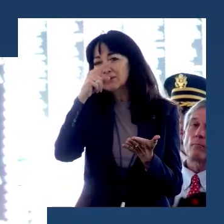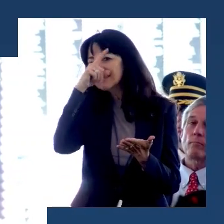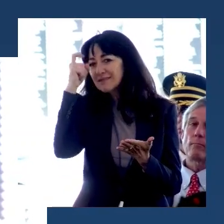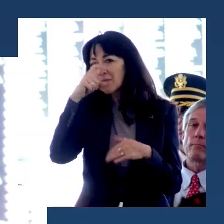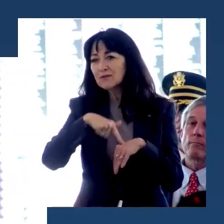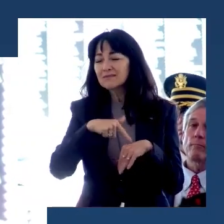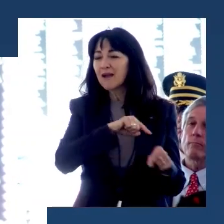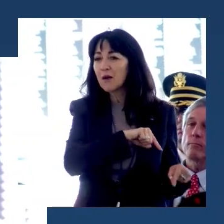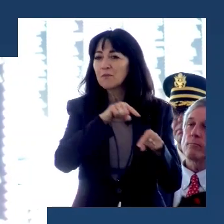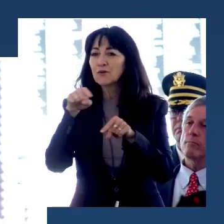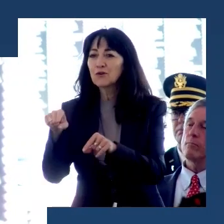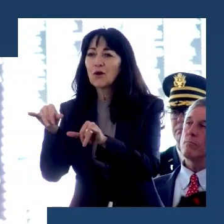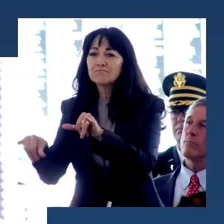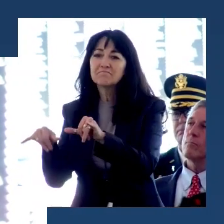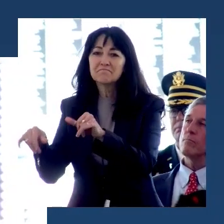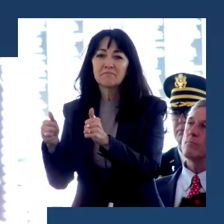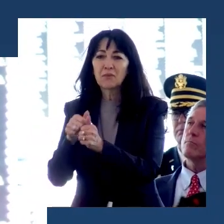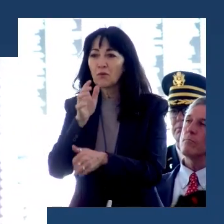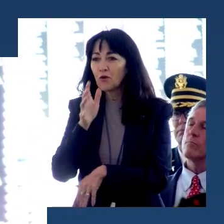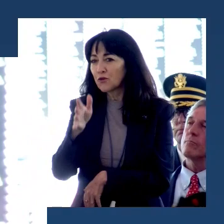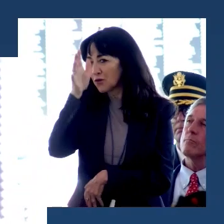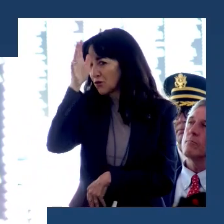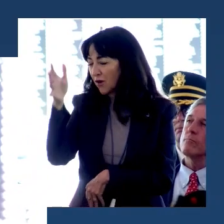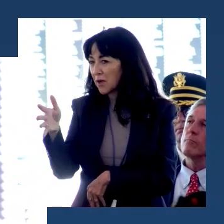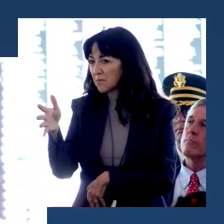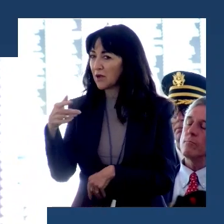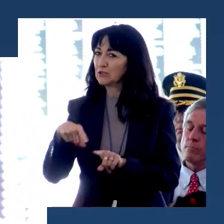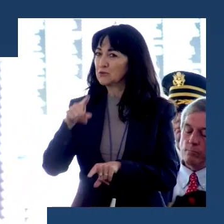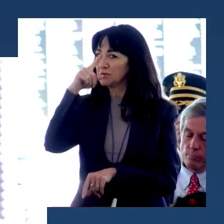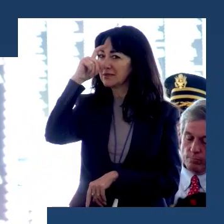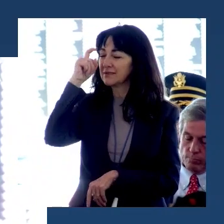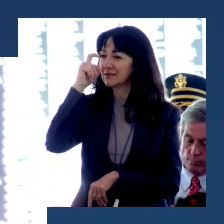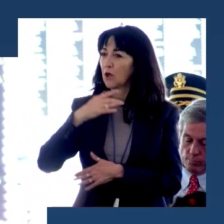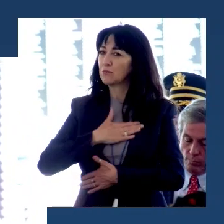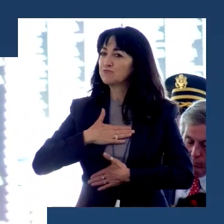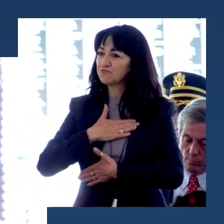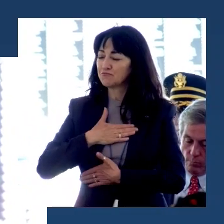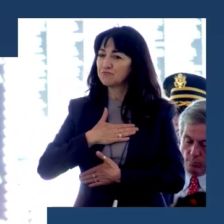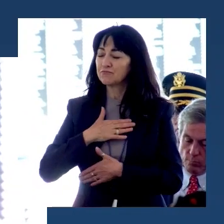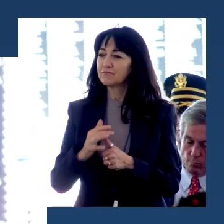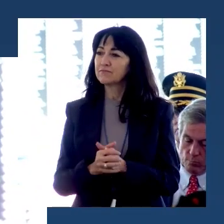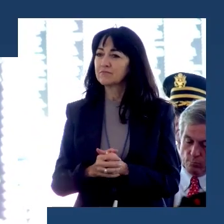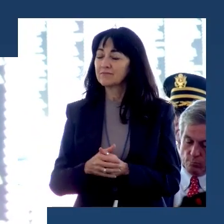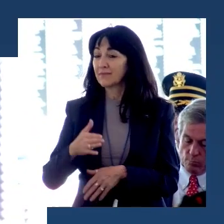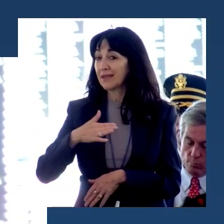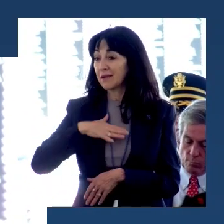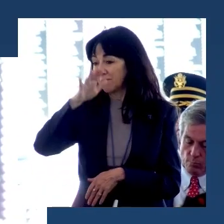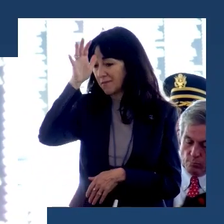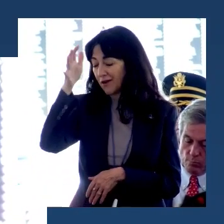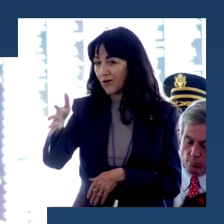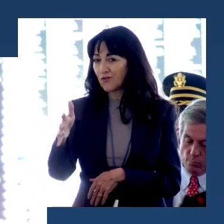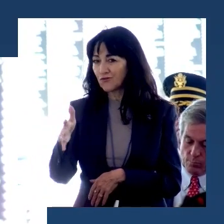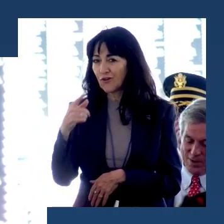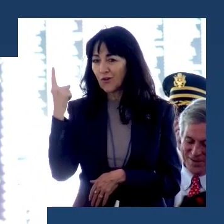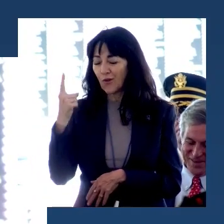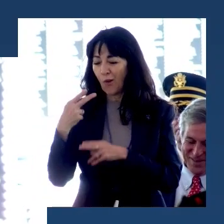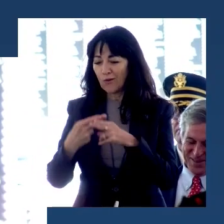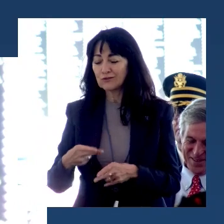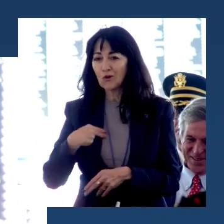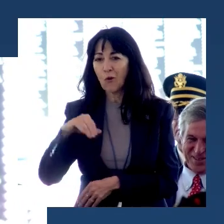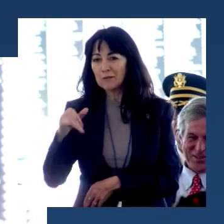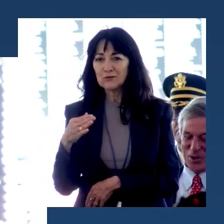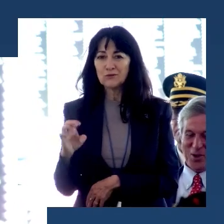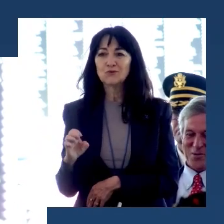whatever. Where we go back and stay with our grandparents. And my grandfather had a nickname for me. He always called me Joe.